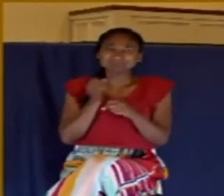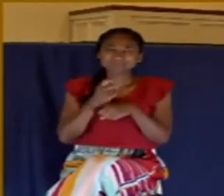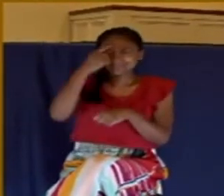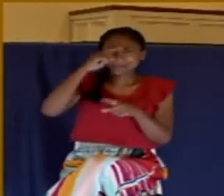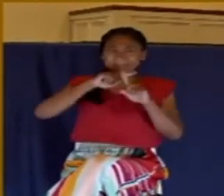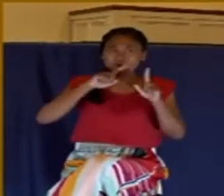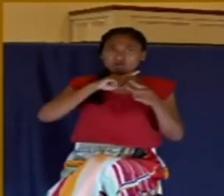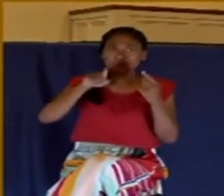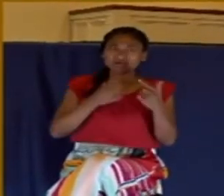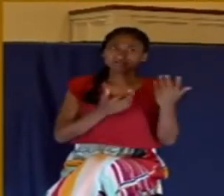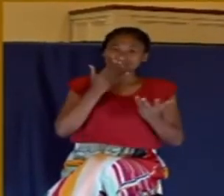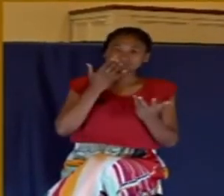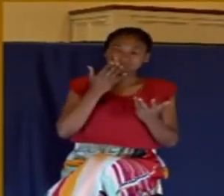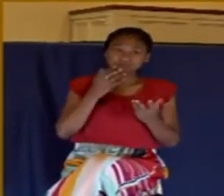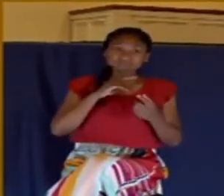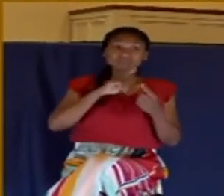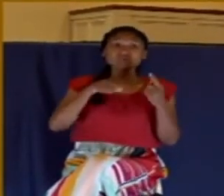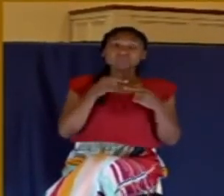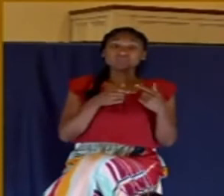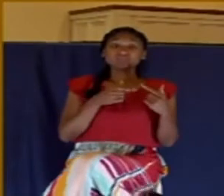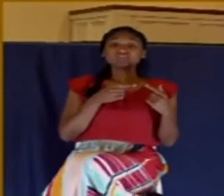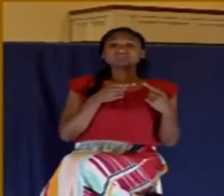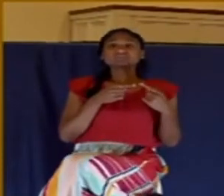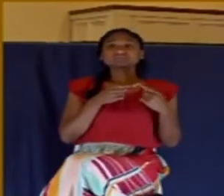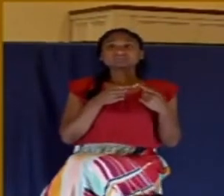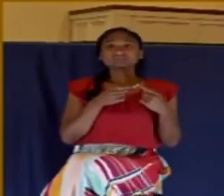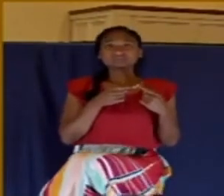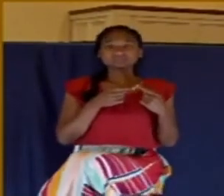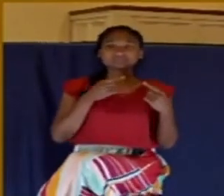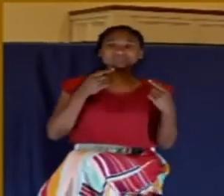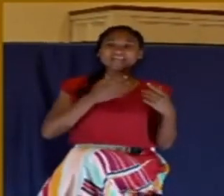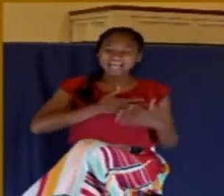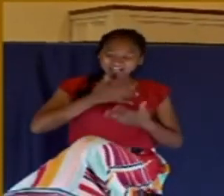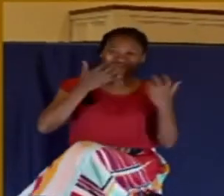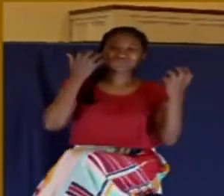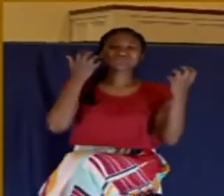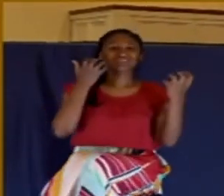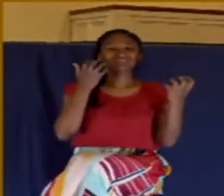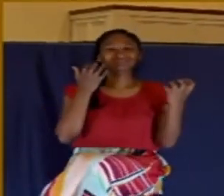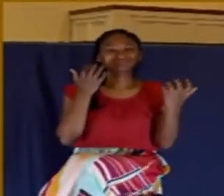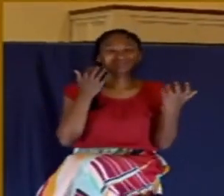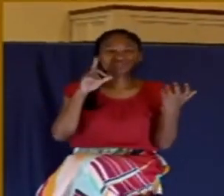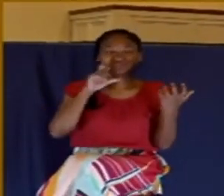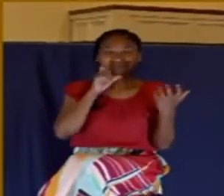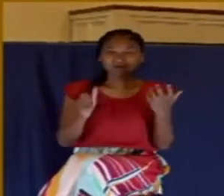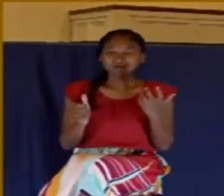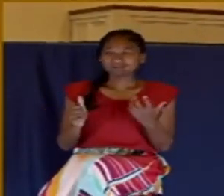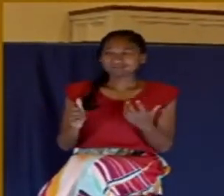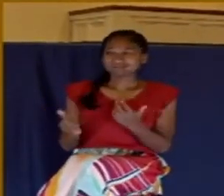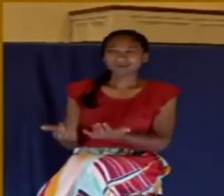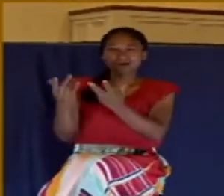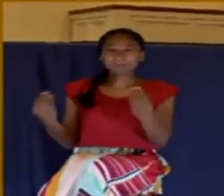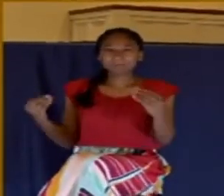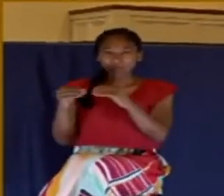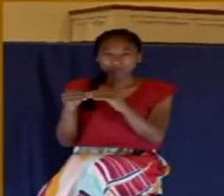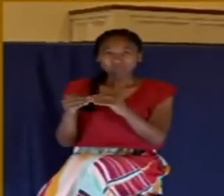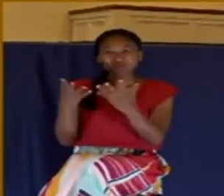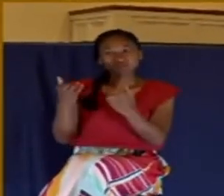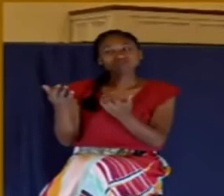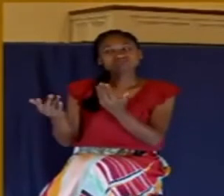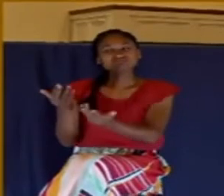If he wanted him to suffer, he would have turned the furnace down, not up. But he throws them